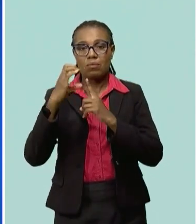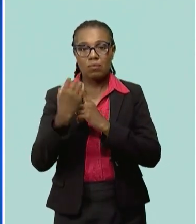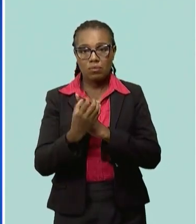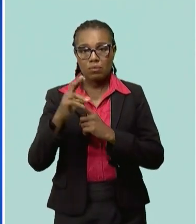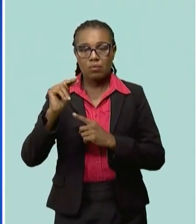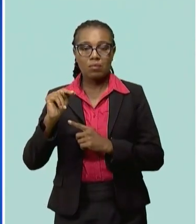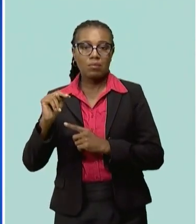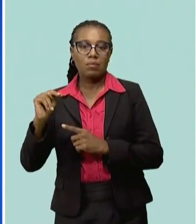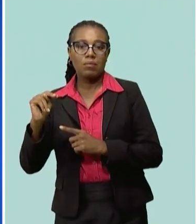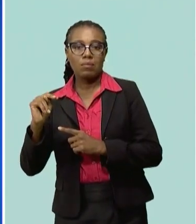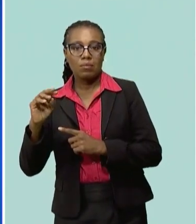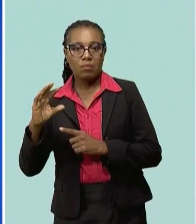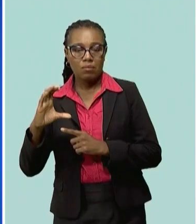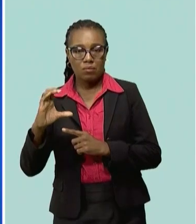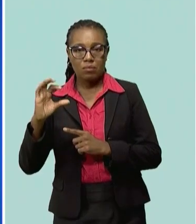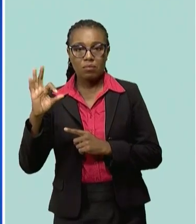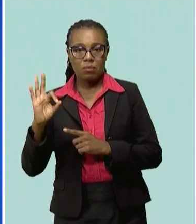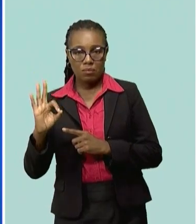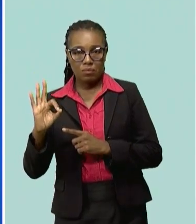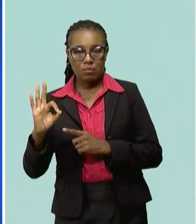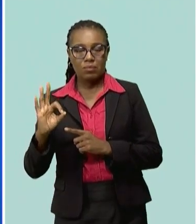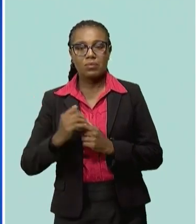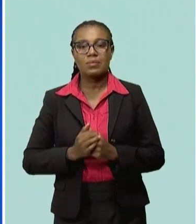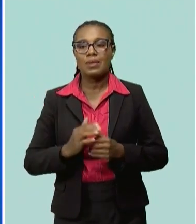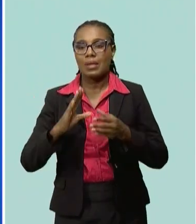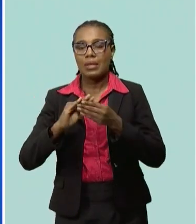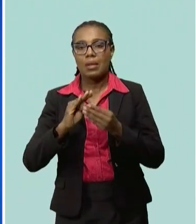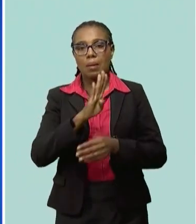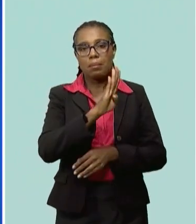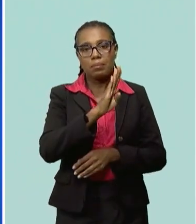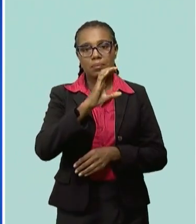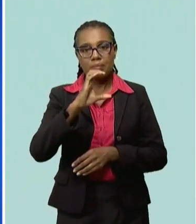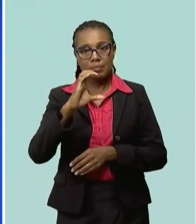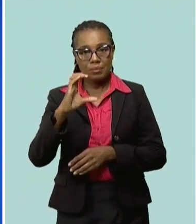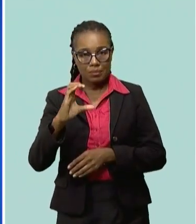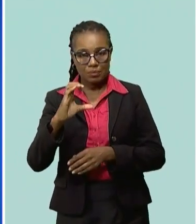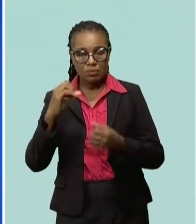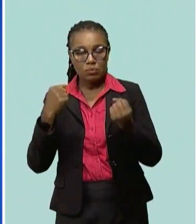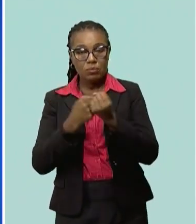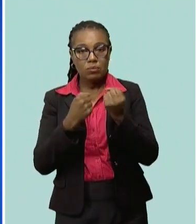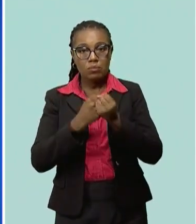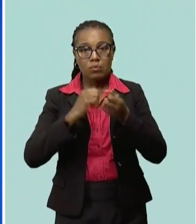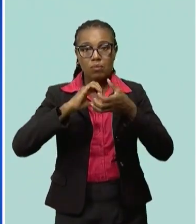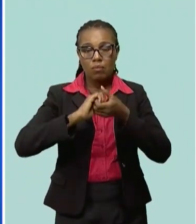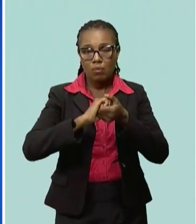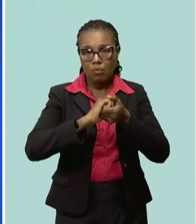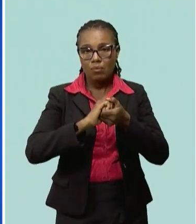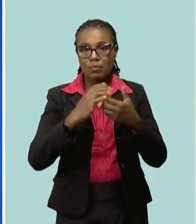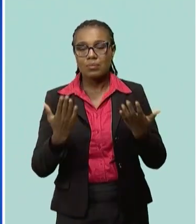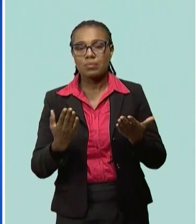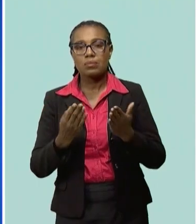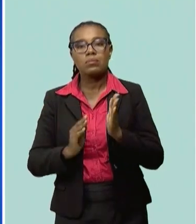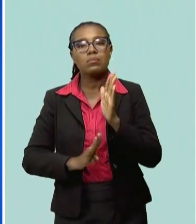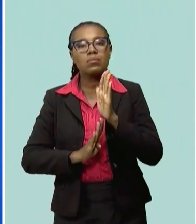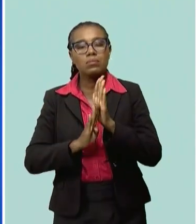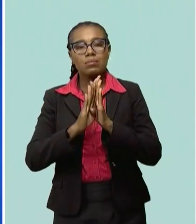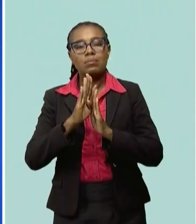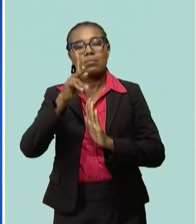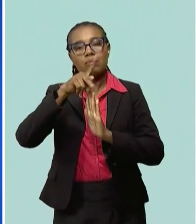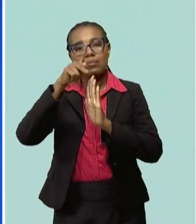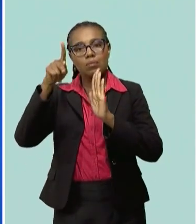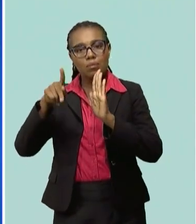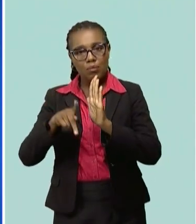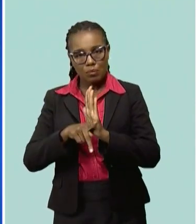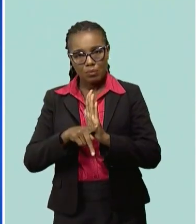Culture Foundation a mandate to work with the Barbados Community College for the development of a program very, very,